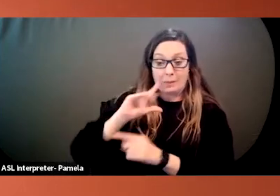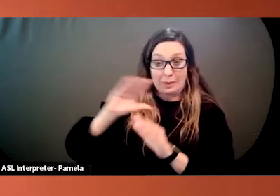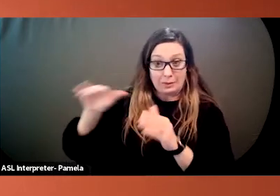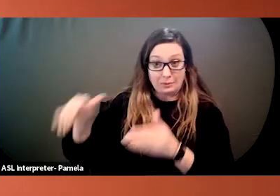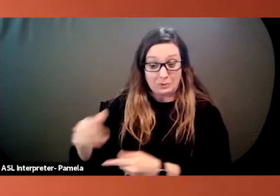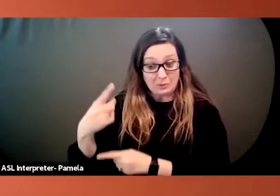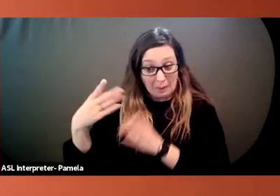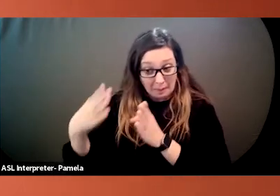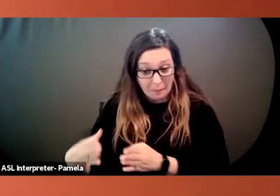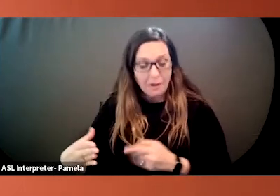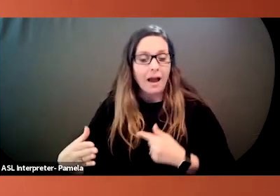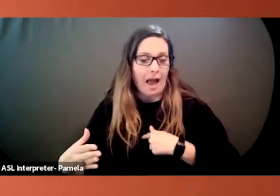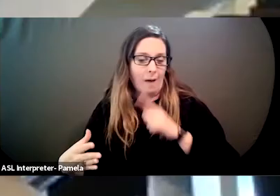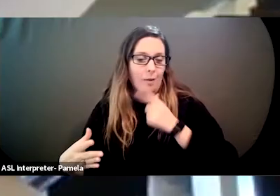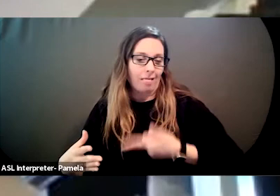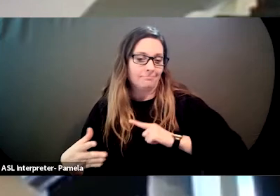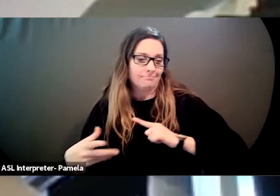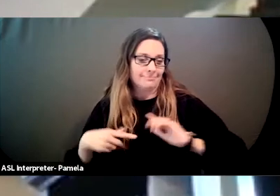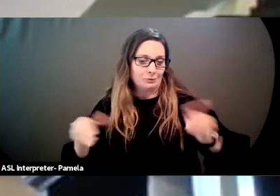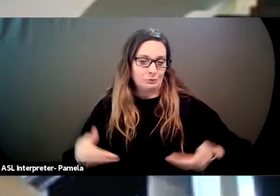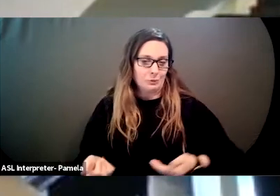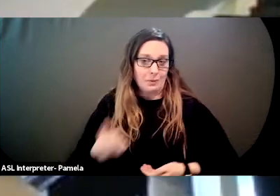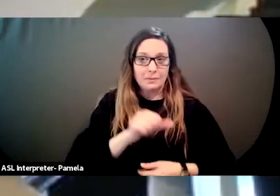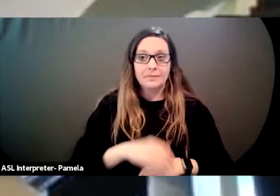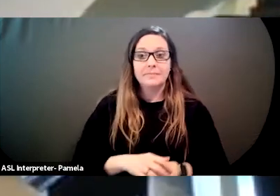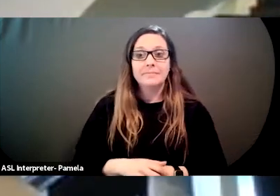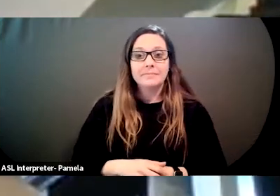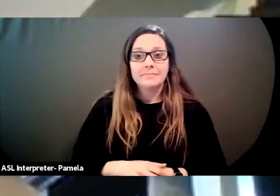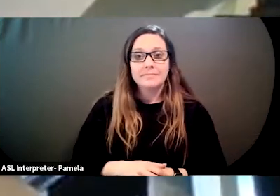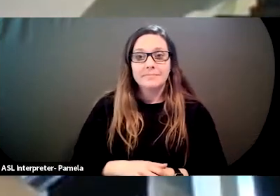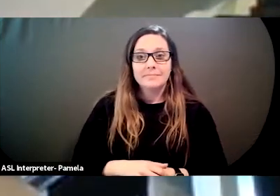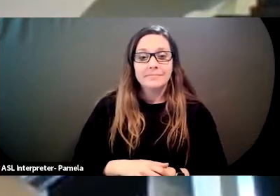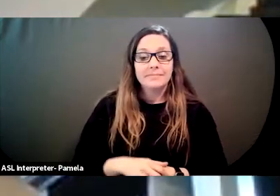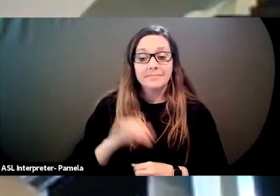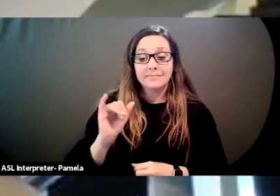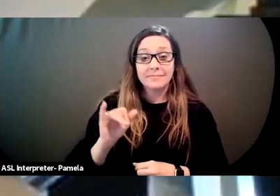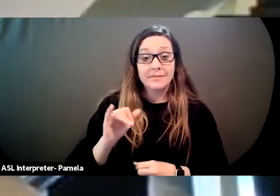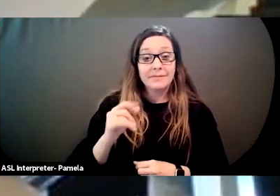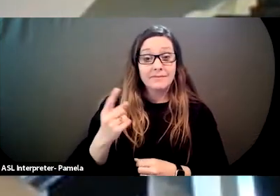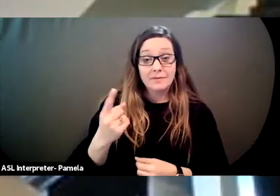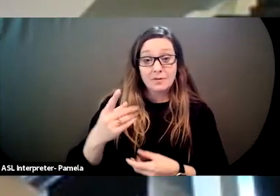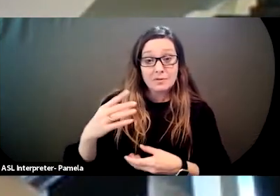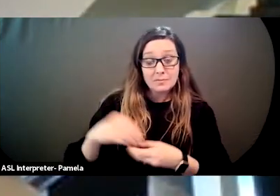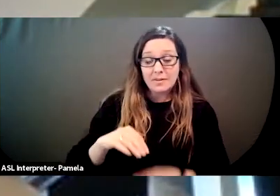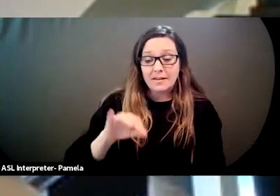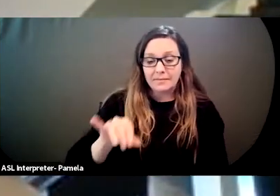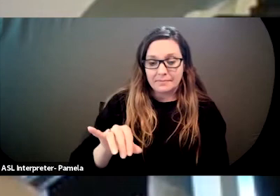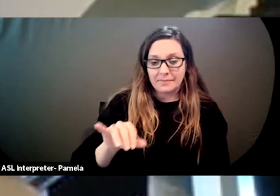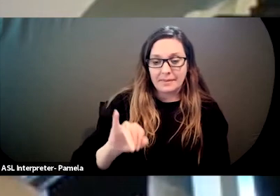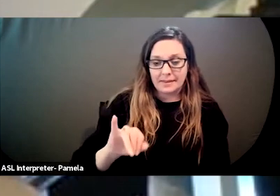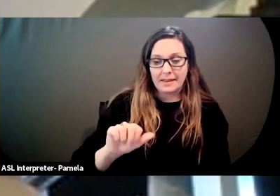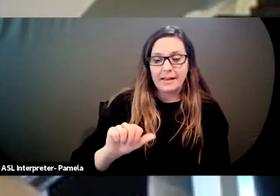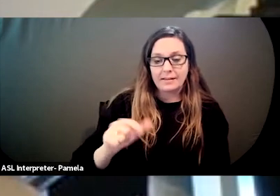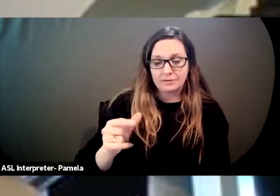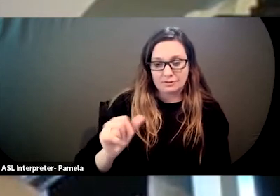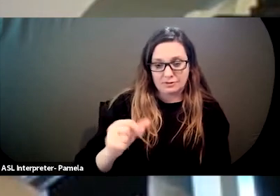the other. So the first participant of this group of two is Yejin. So Yejin is using she,